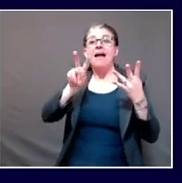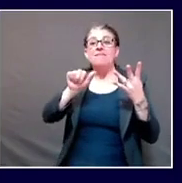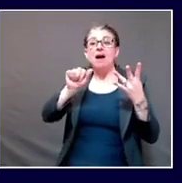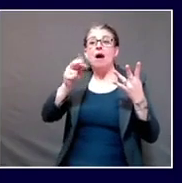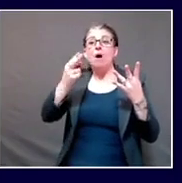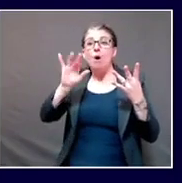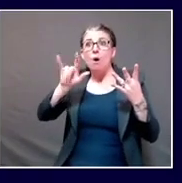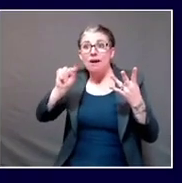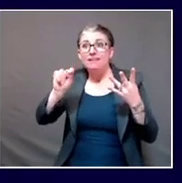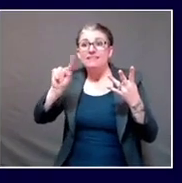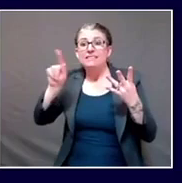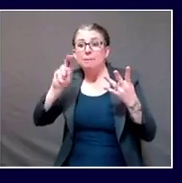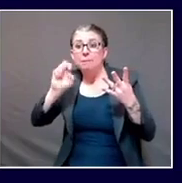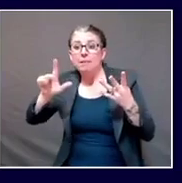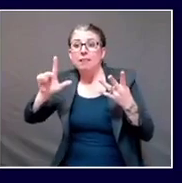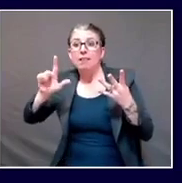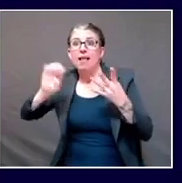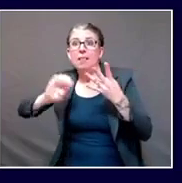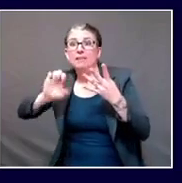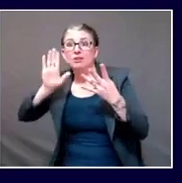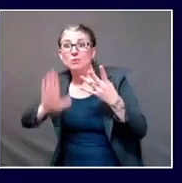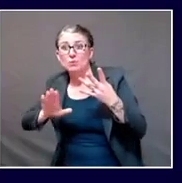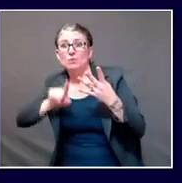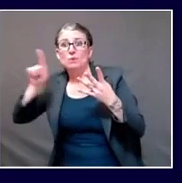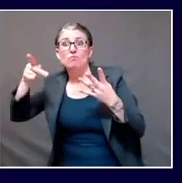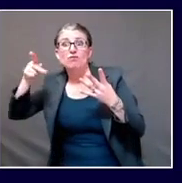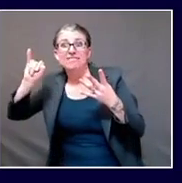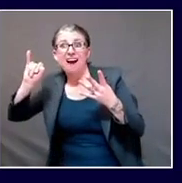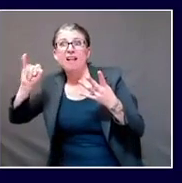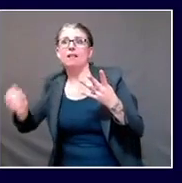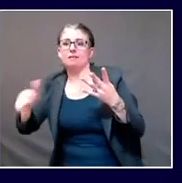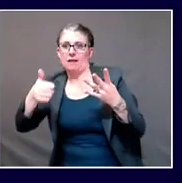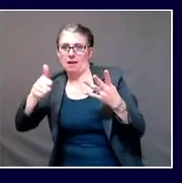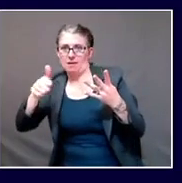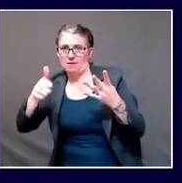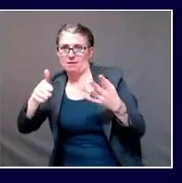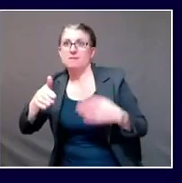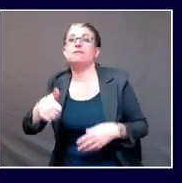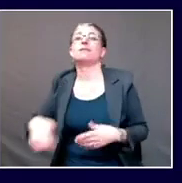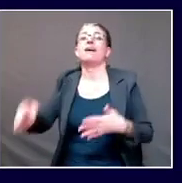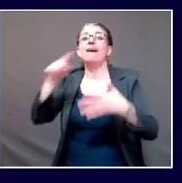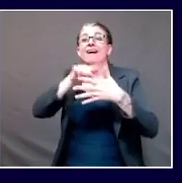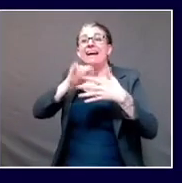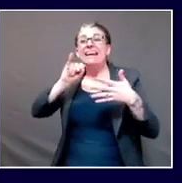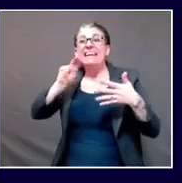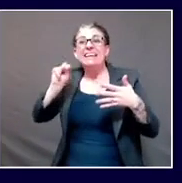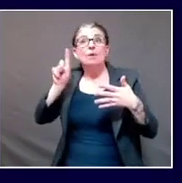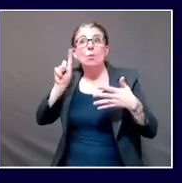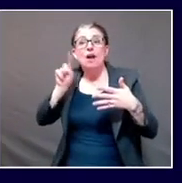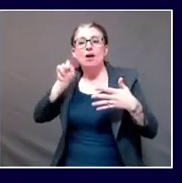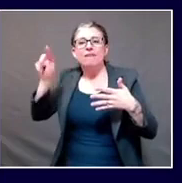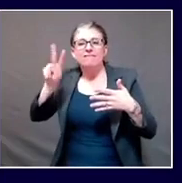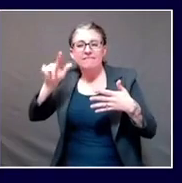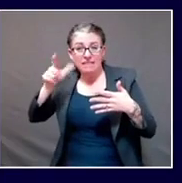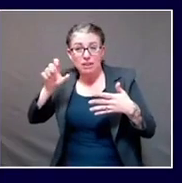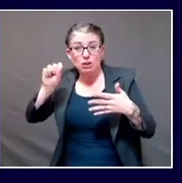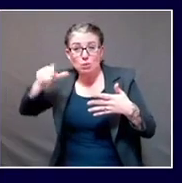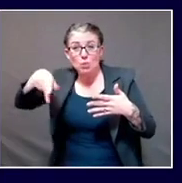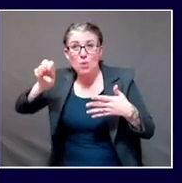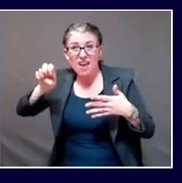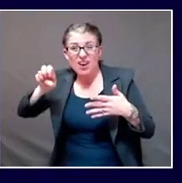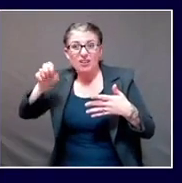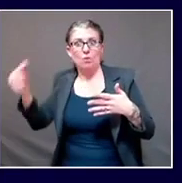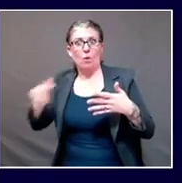School in Presque Isle, 10 cases. At the Inn at Village Square in Gorham, 16 cases.